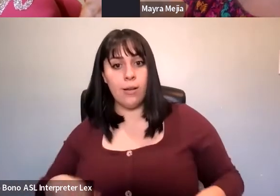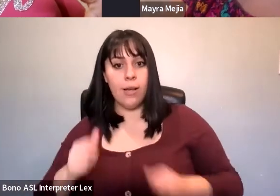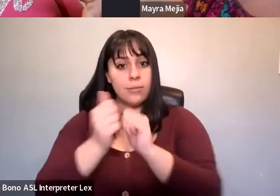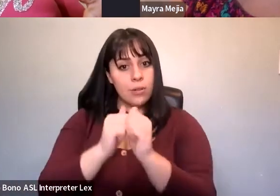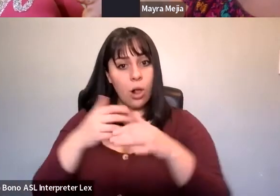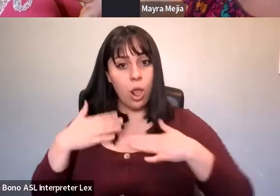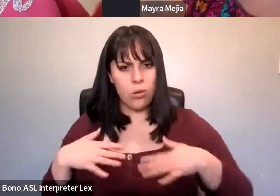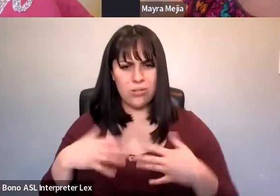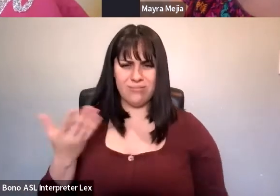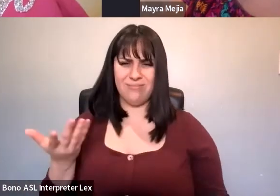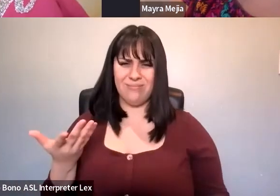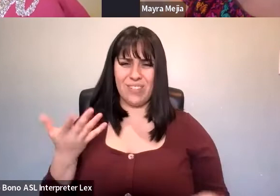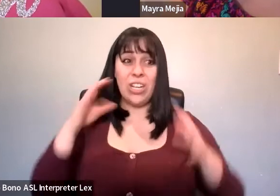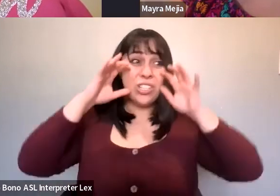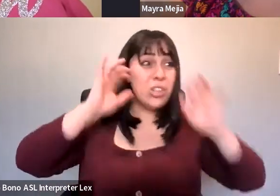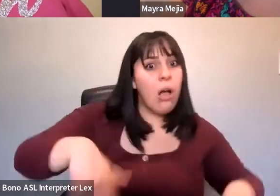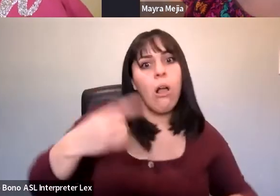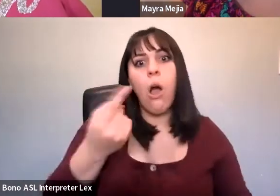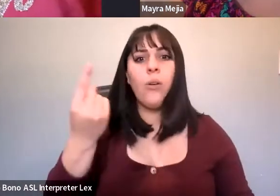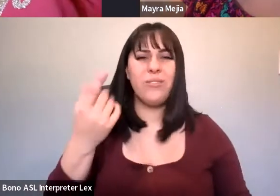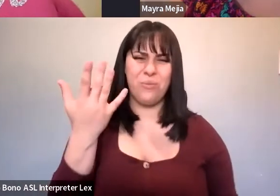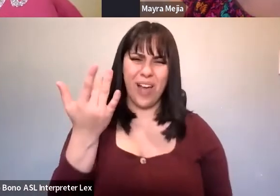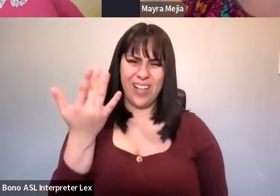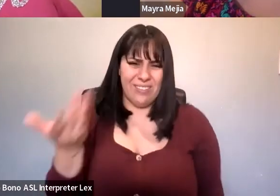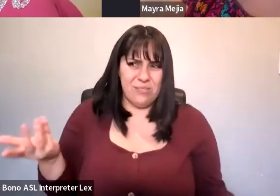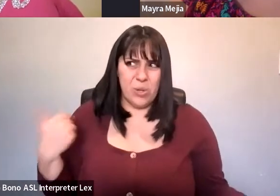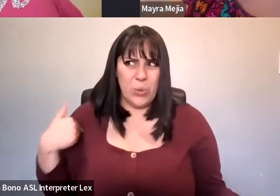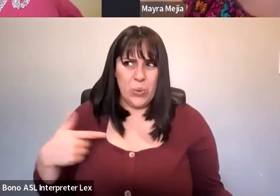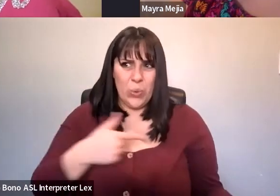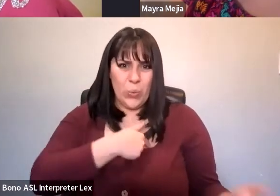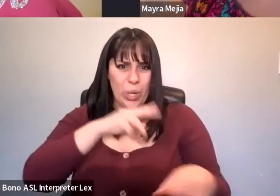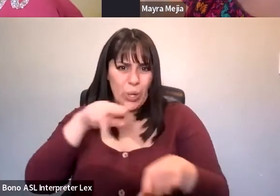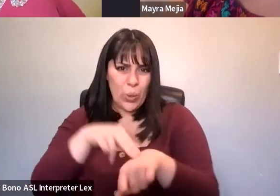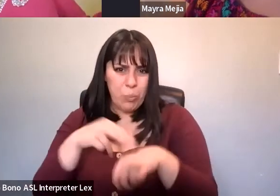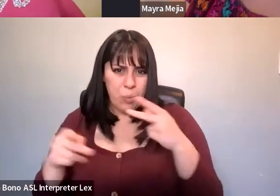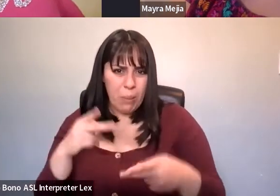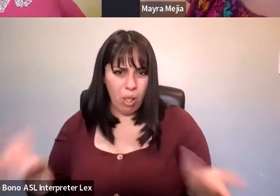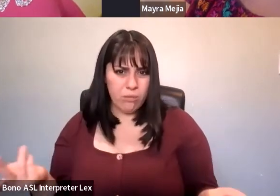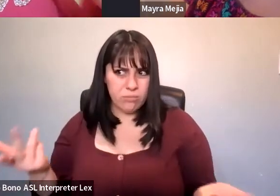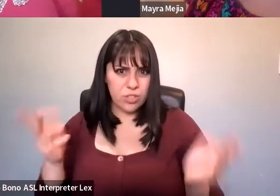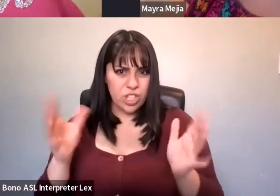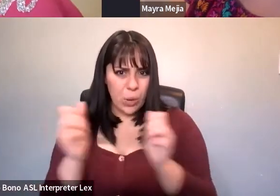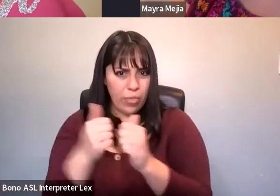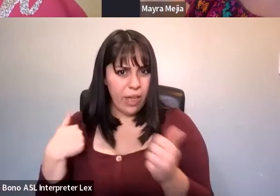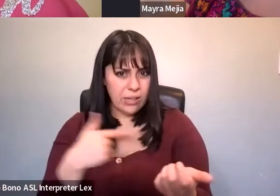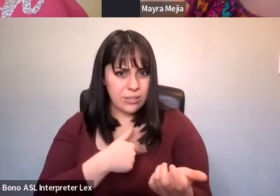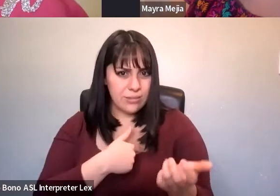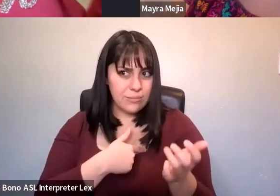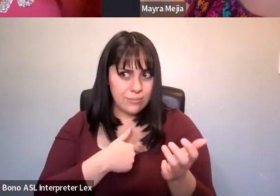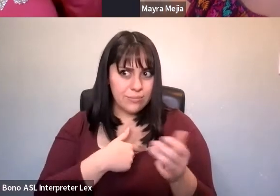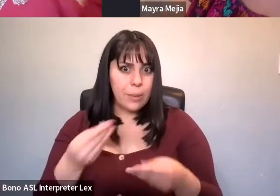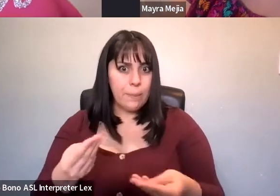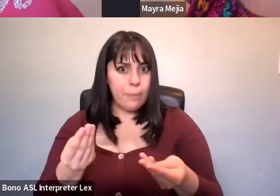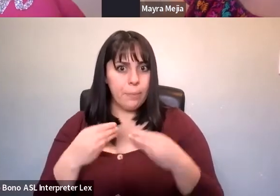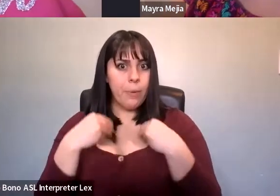Yeah. So, we're people, like, talk to us. That's it. Give us visibility,